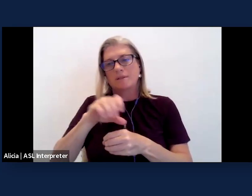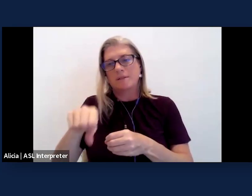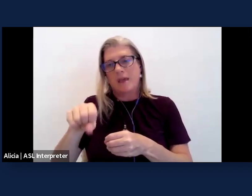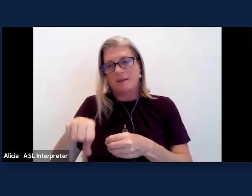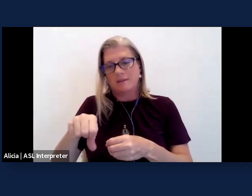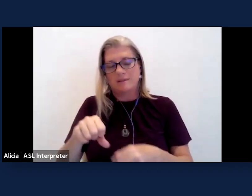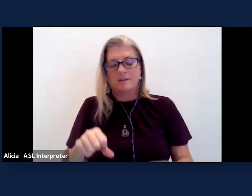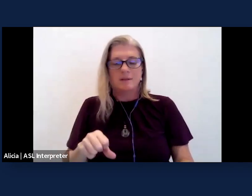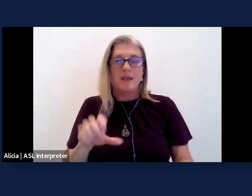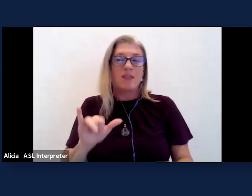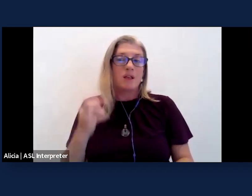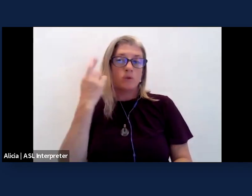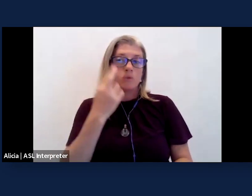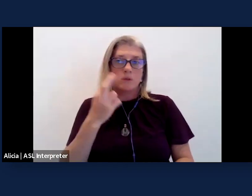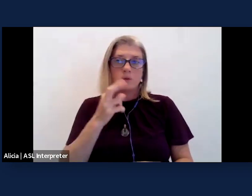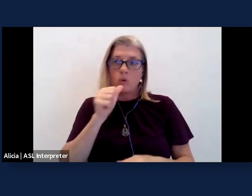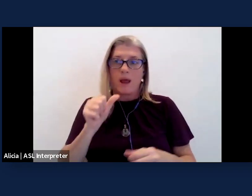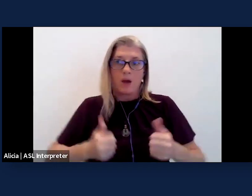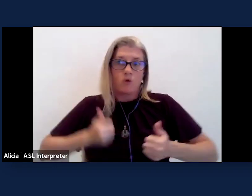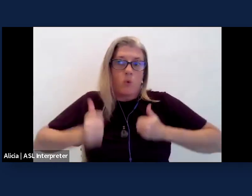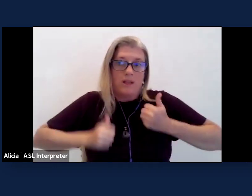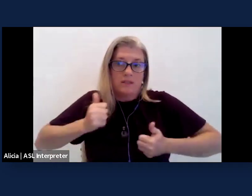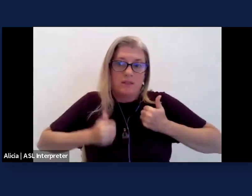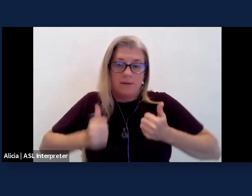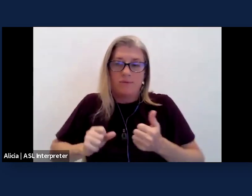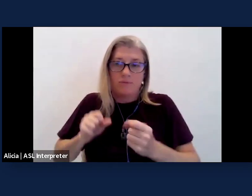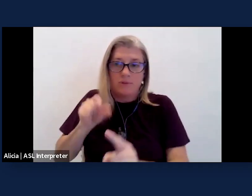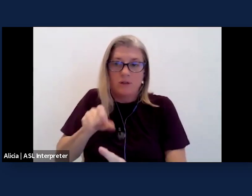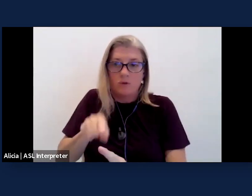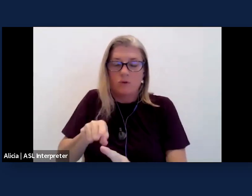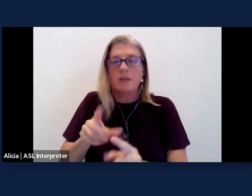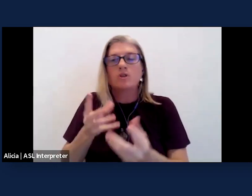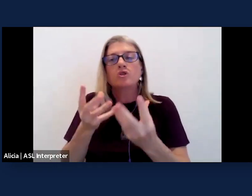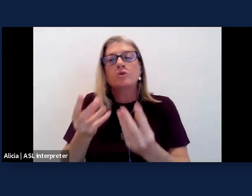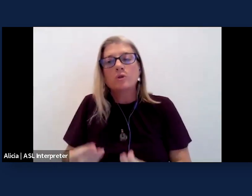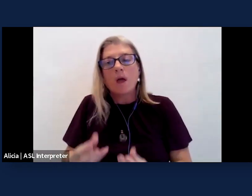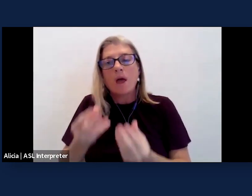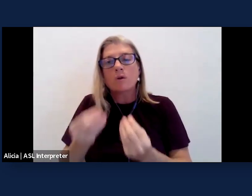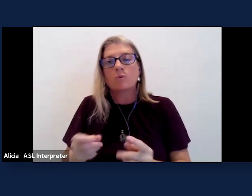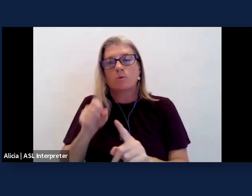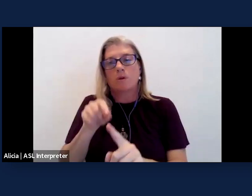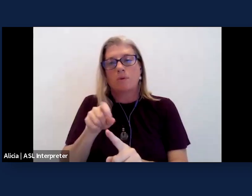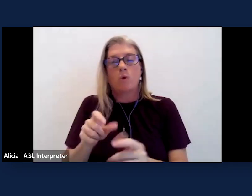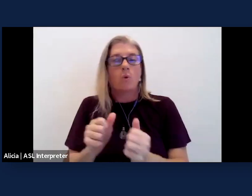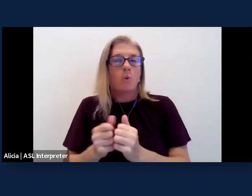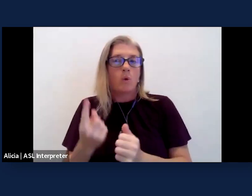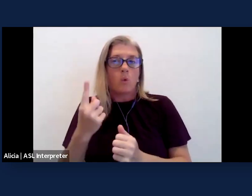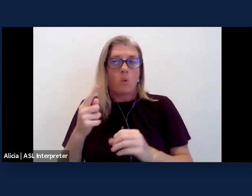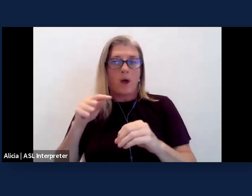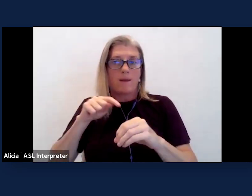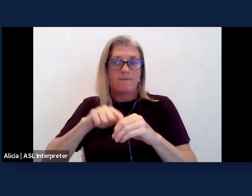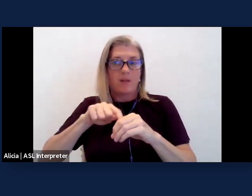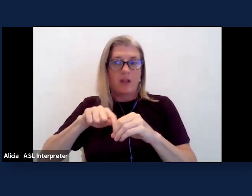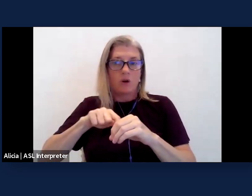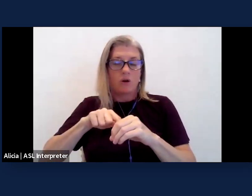But that's why we don't do it too aggressively. It's gentle stimulation with one finger, not more than